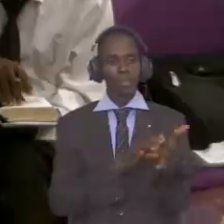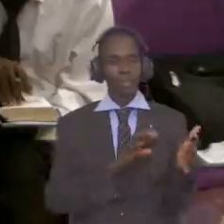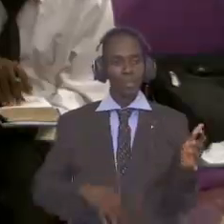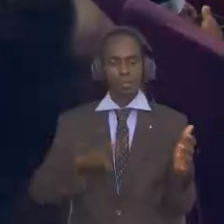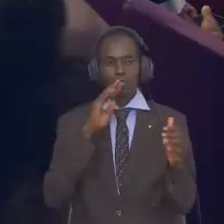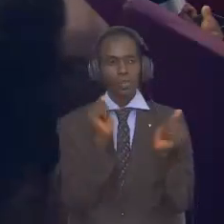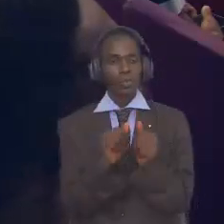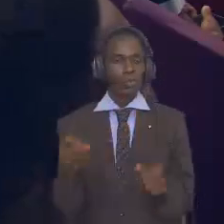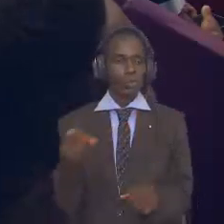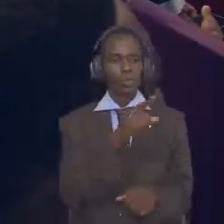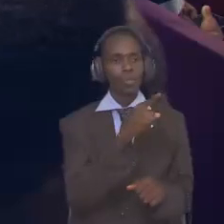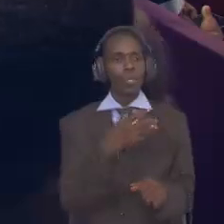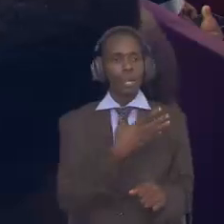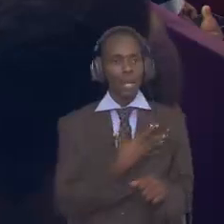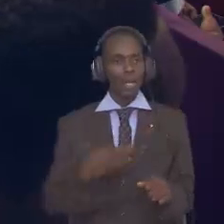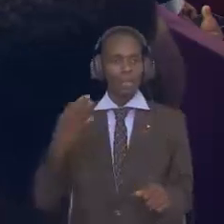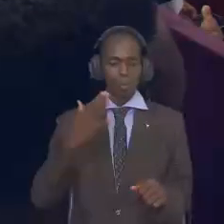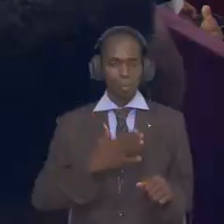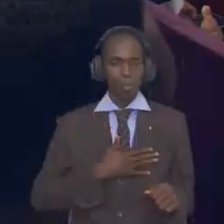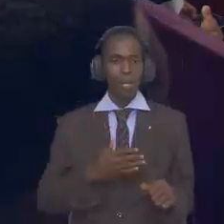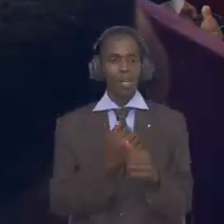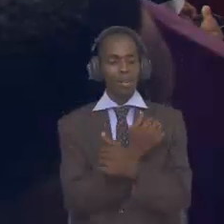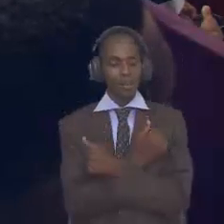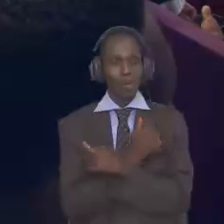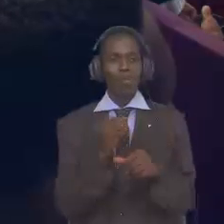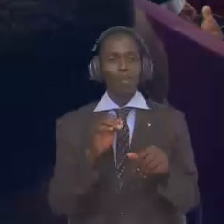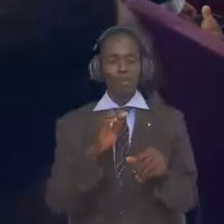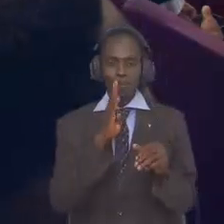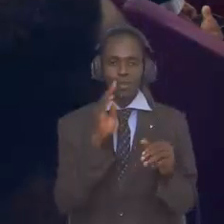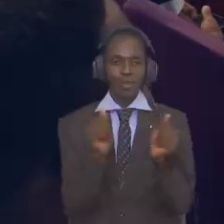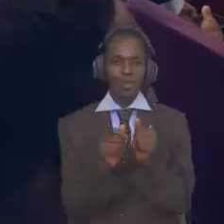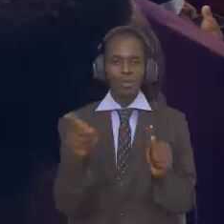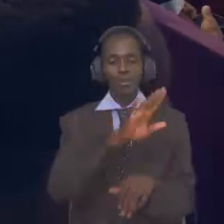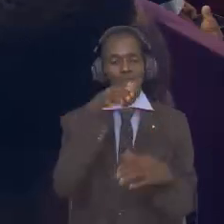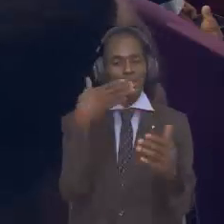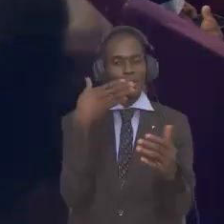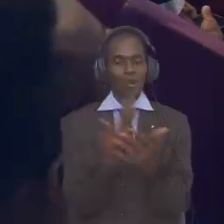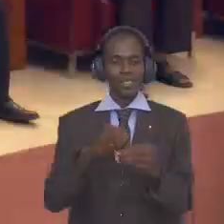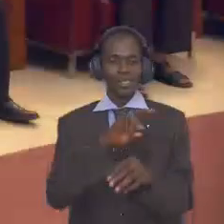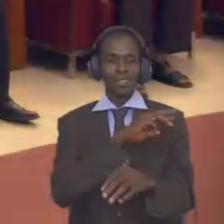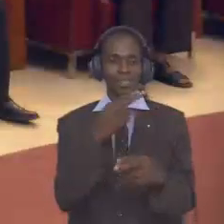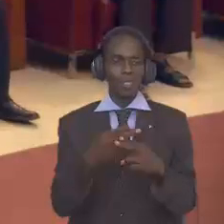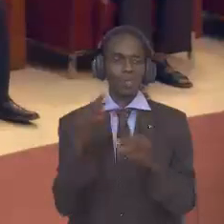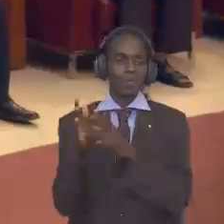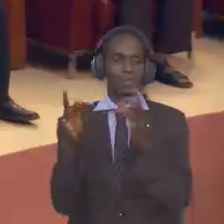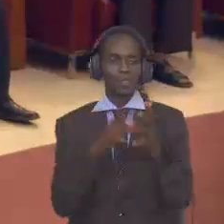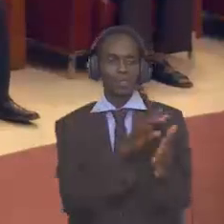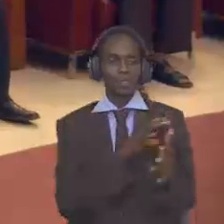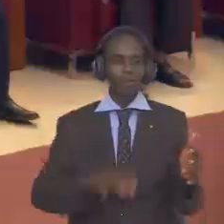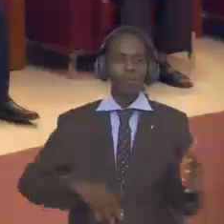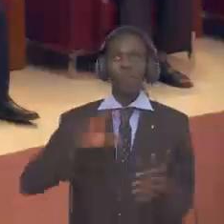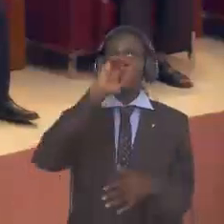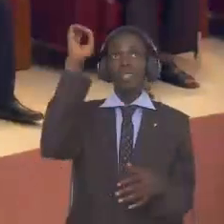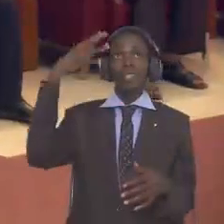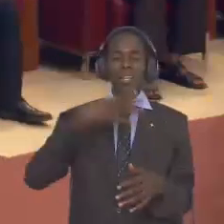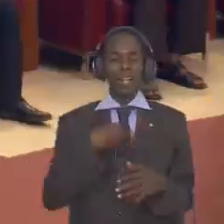with you. And my love be with you all in the name of Jesus Christ. Grace and